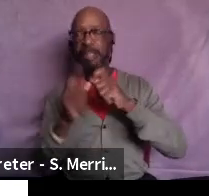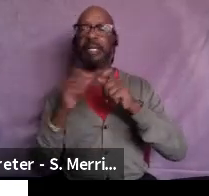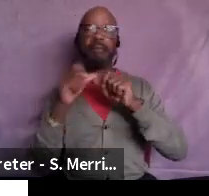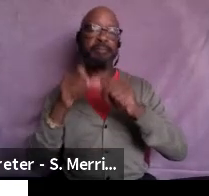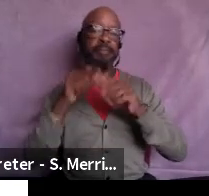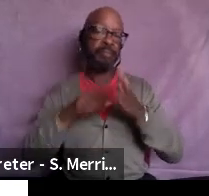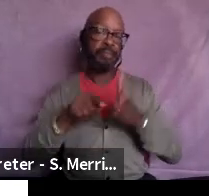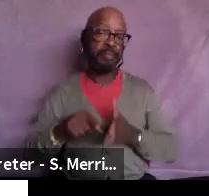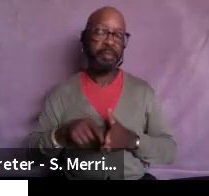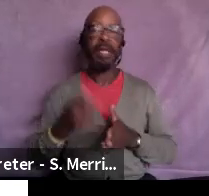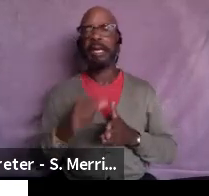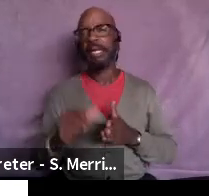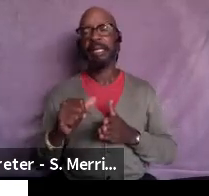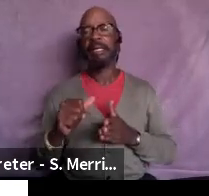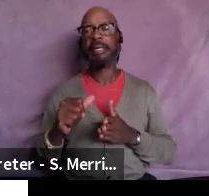retaliation.